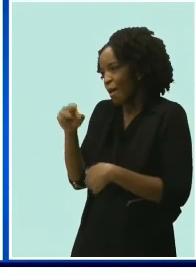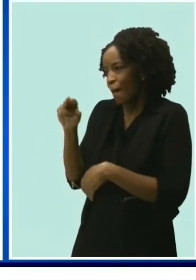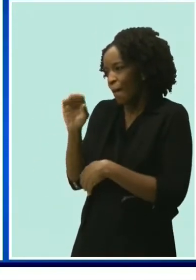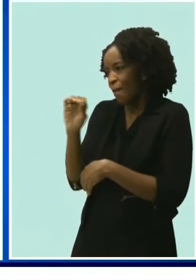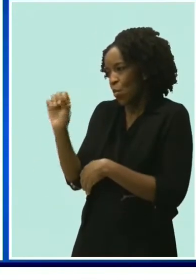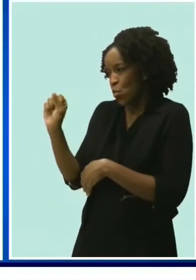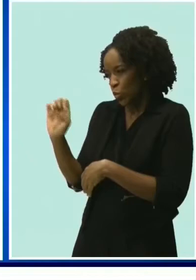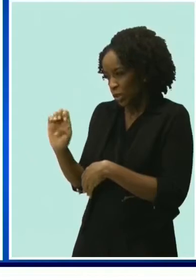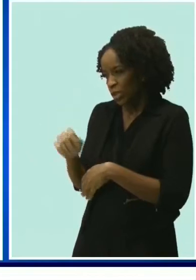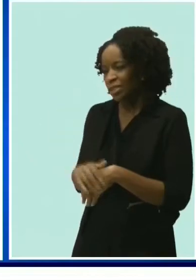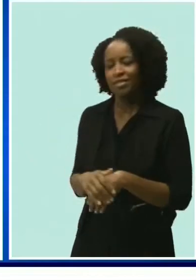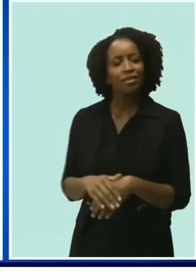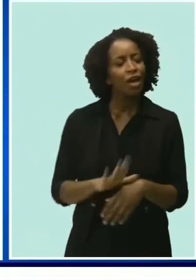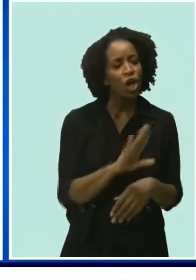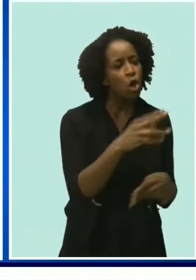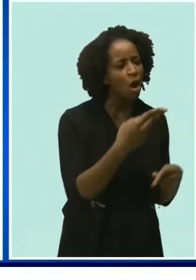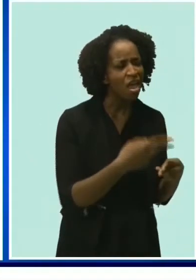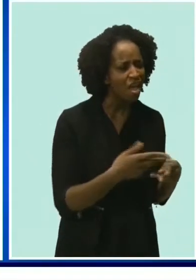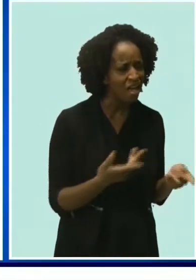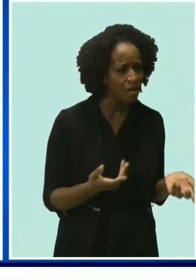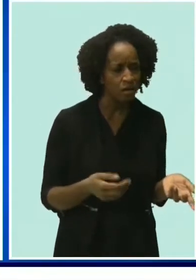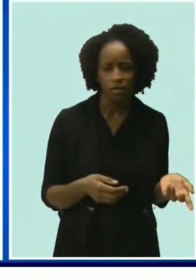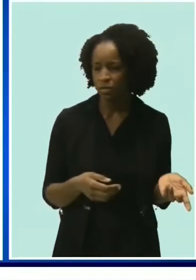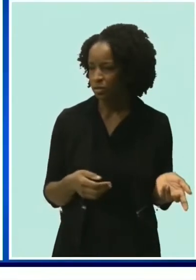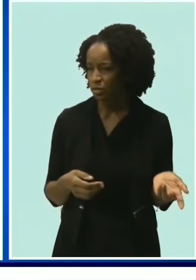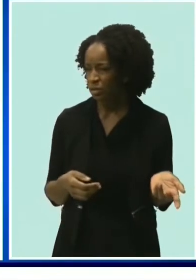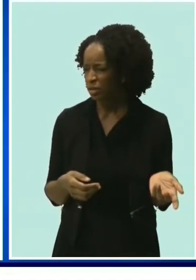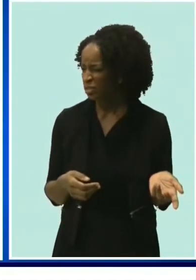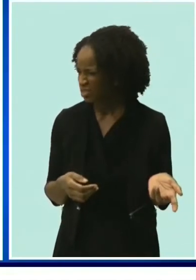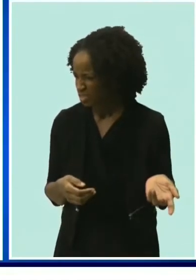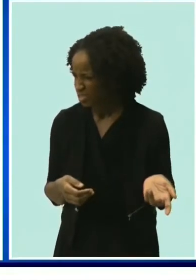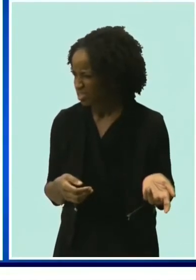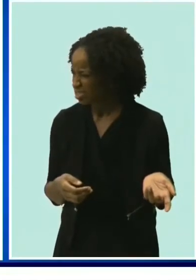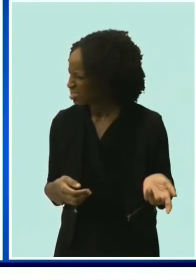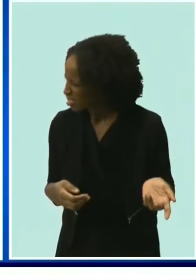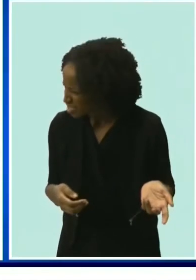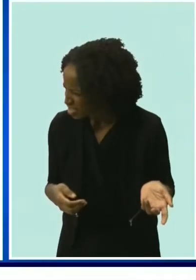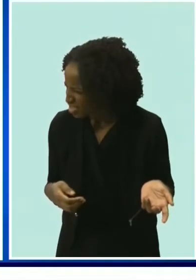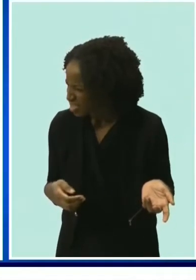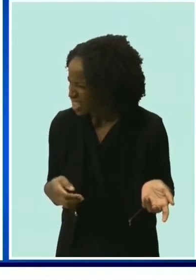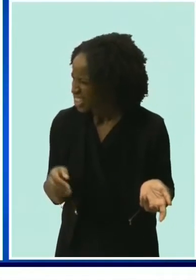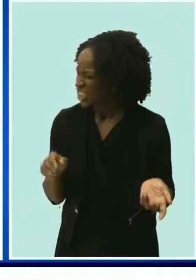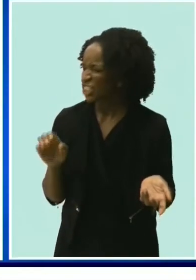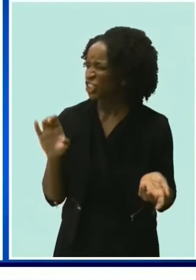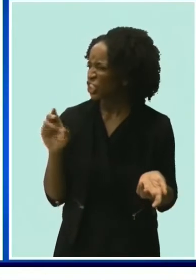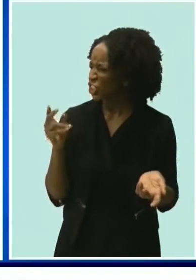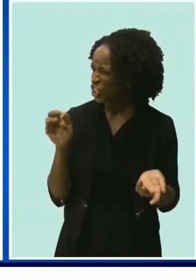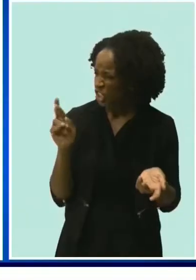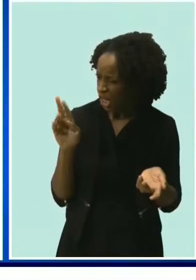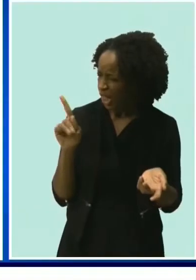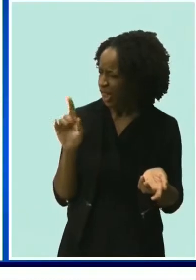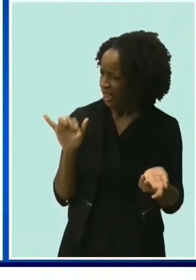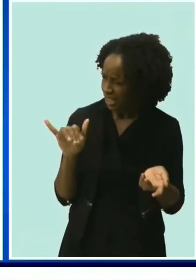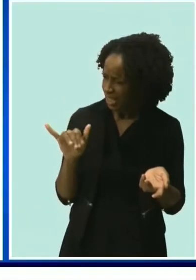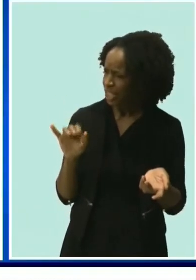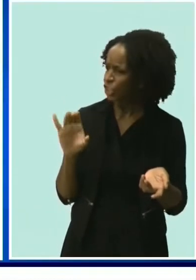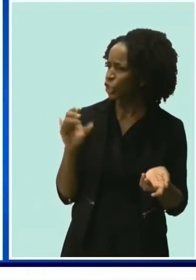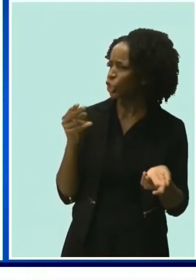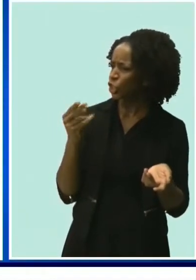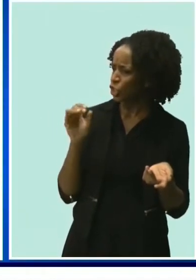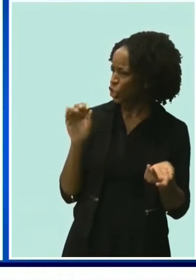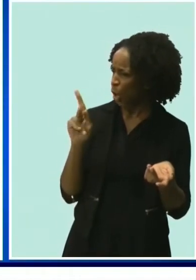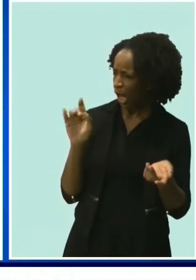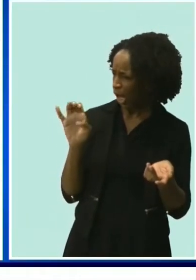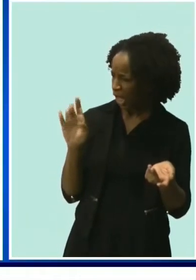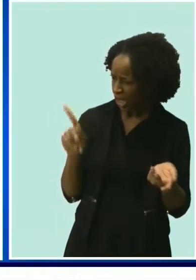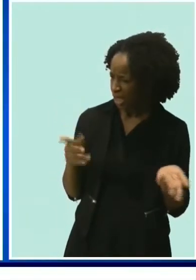Choky. Charlie Choky. Choky? Charlie Choky. Charlie Choky? Yeah, that's my fan name, so they call me fan name, that nickname. And